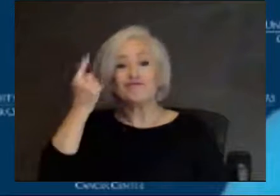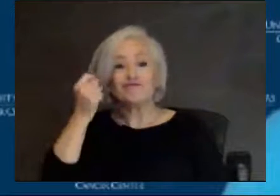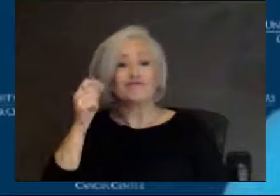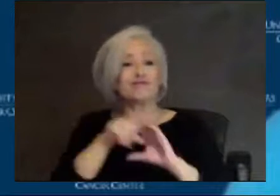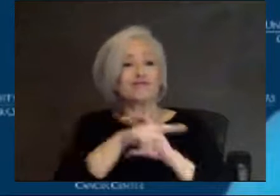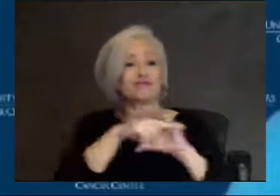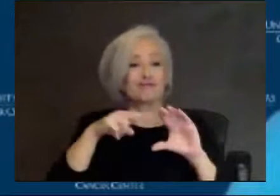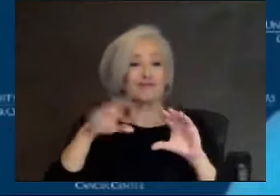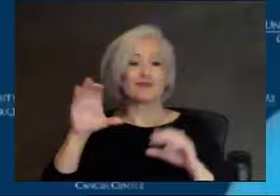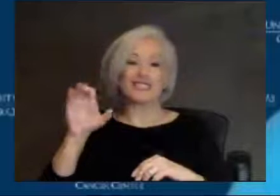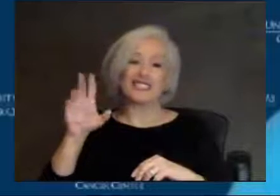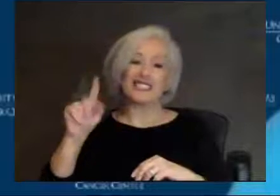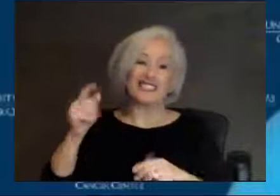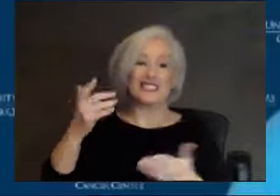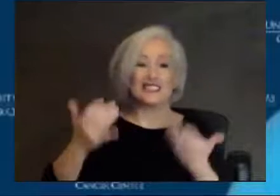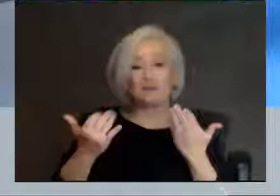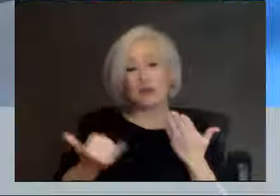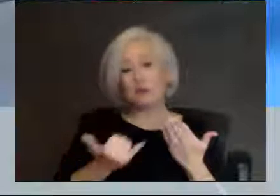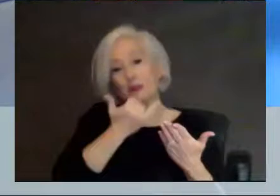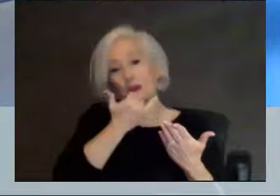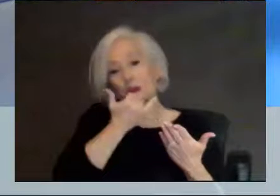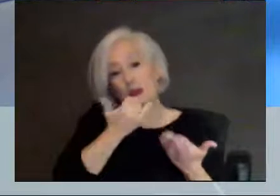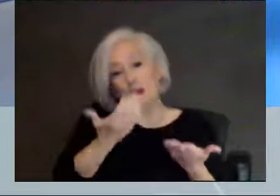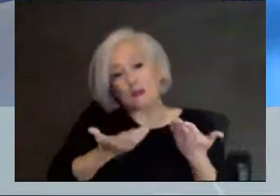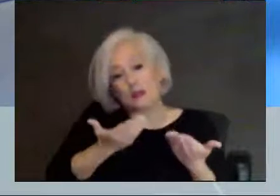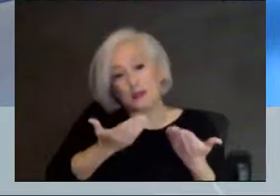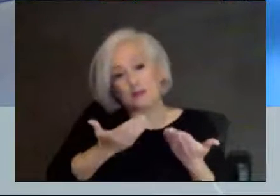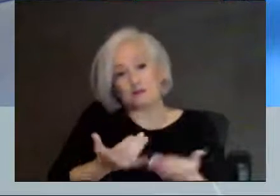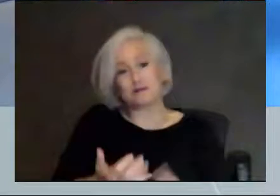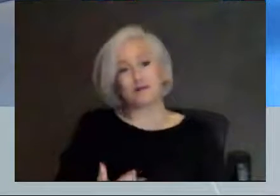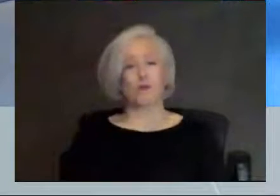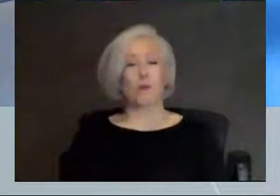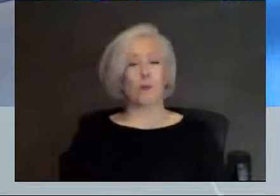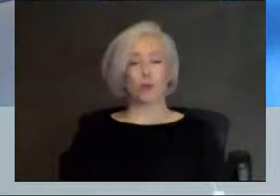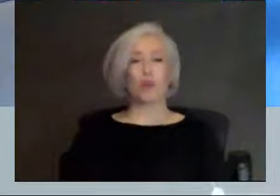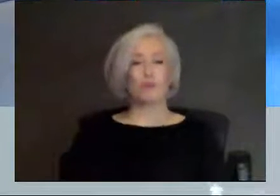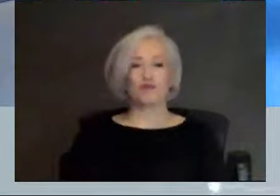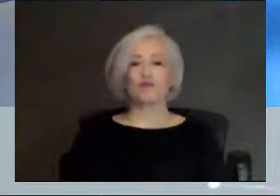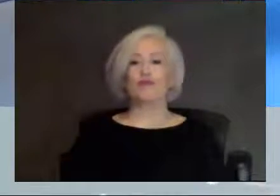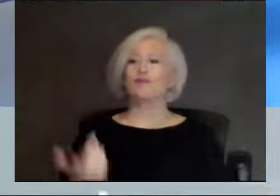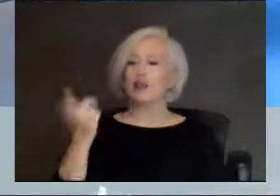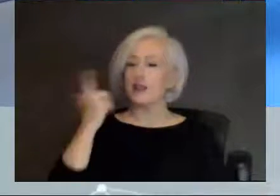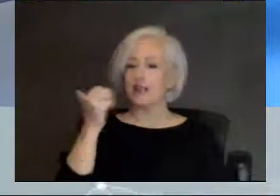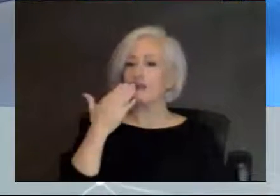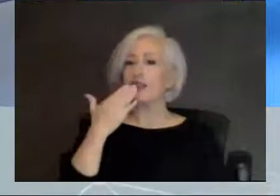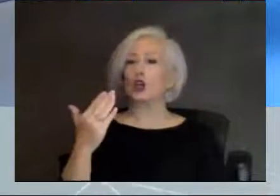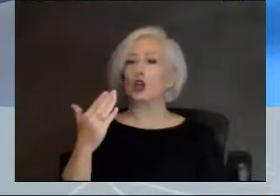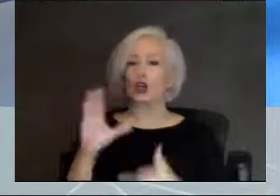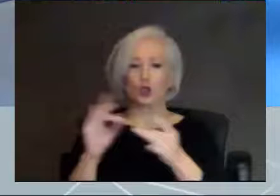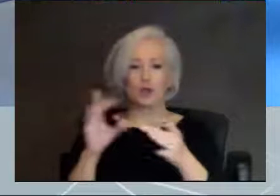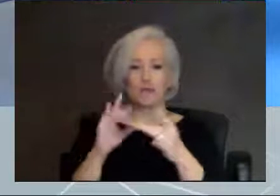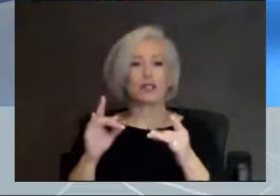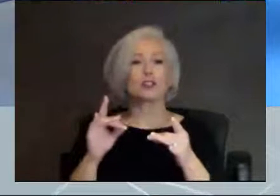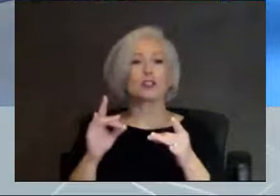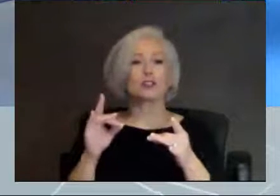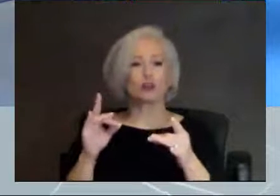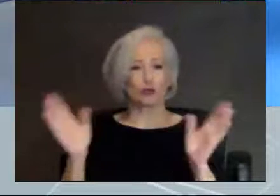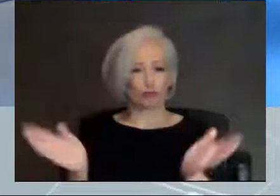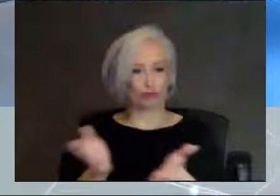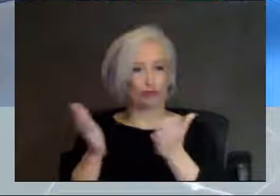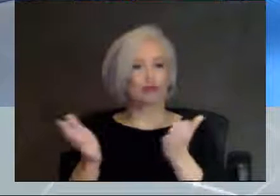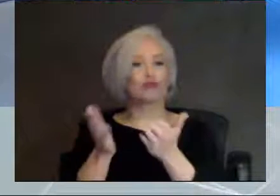not be accurate for this. So that sounds like a pretty good message for people that may